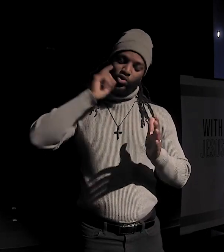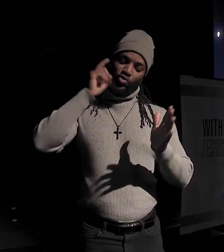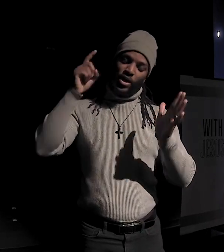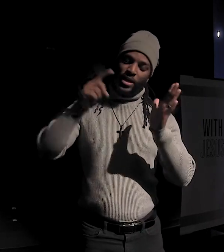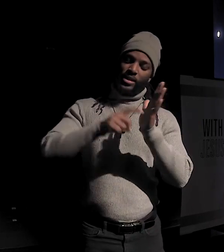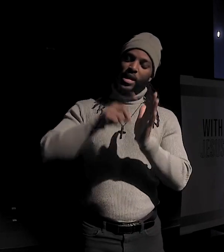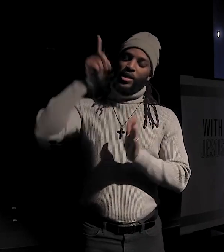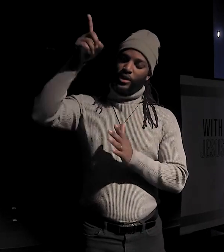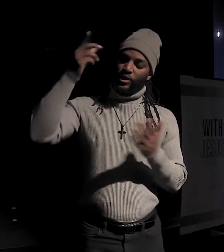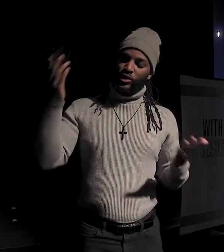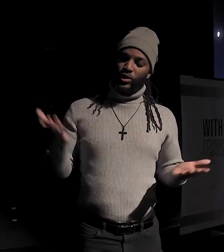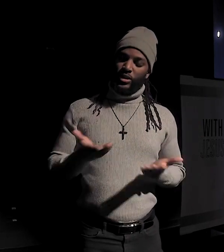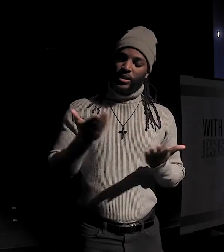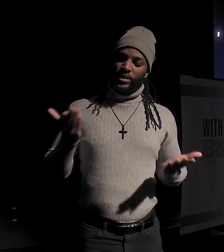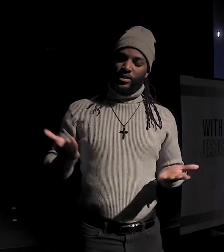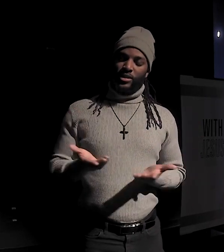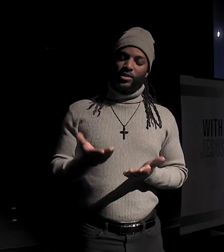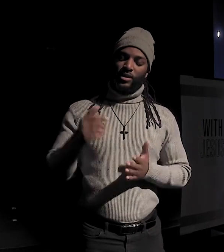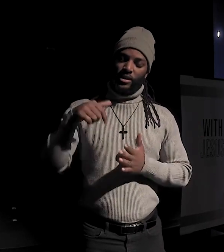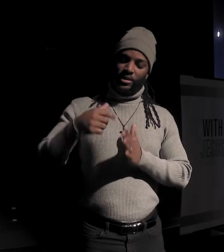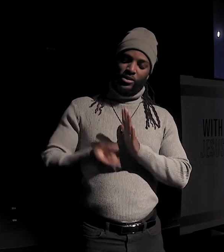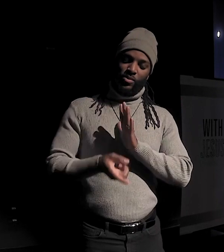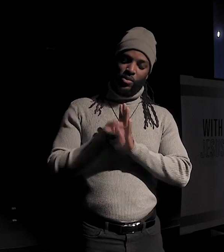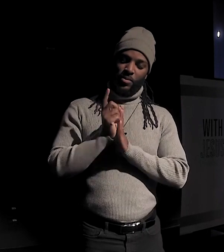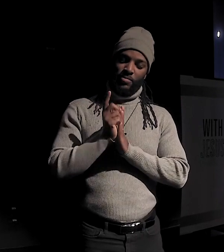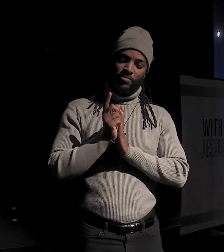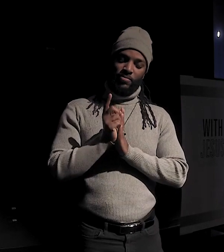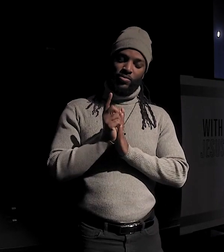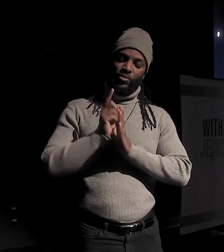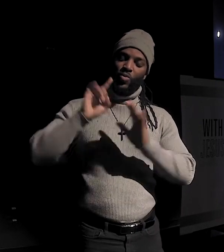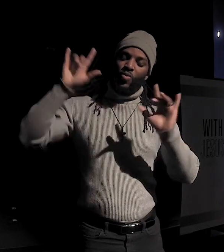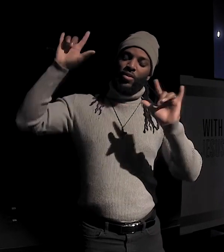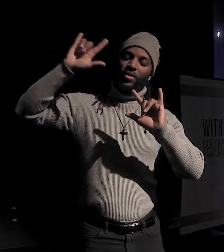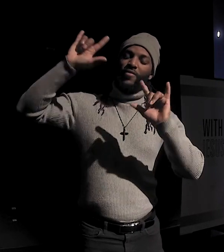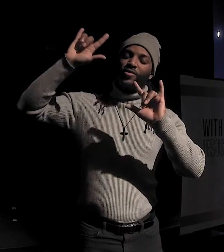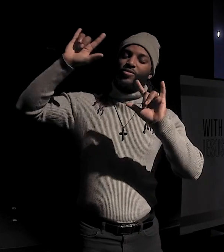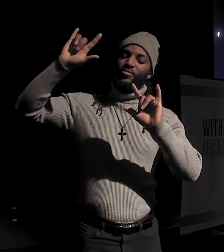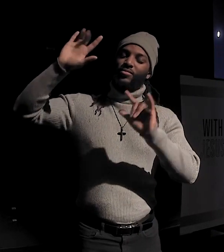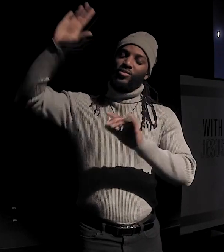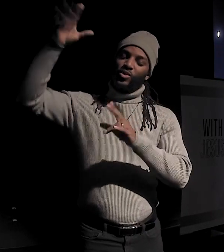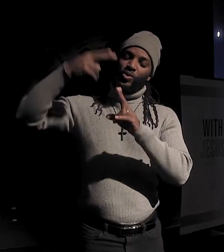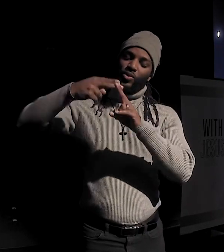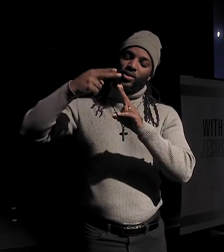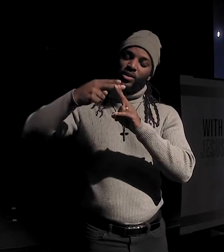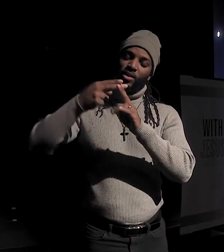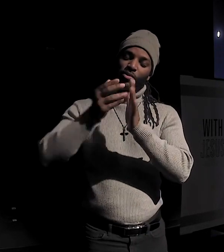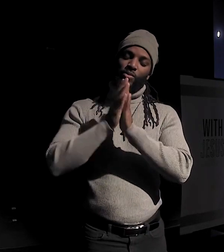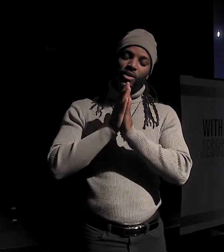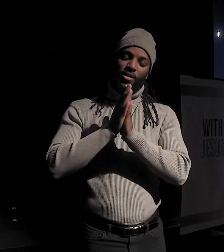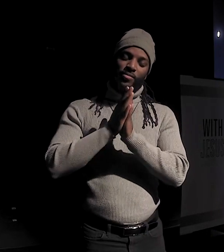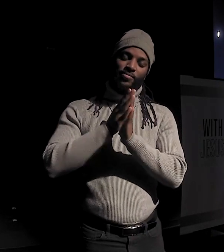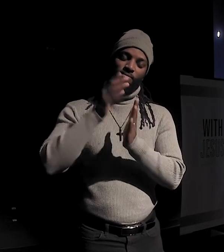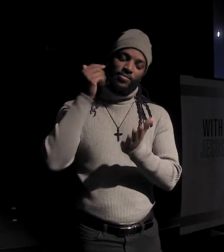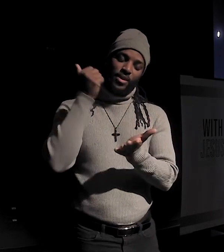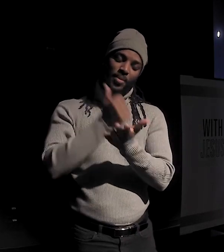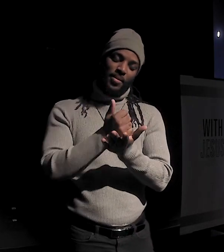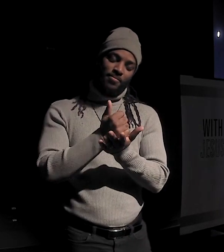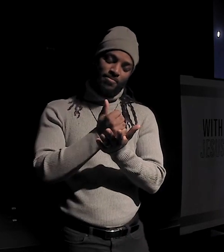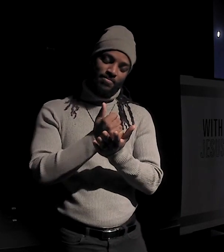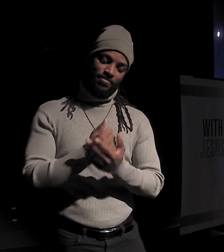your presence in these moments. We love you, Father, and it's in your name that your church says,